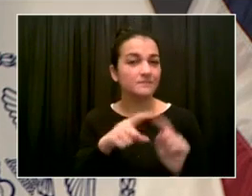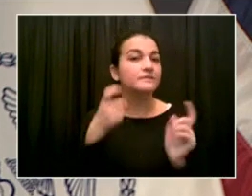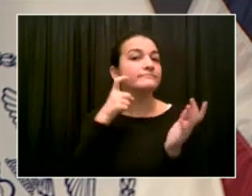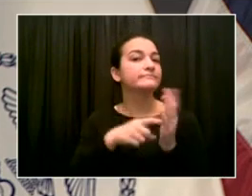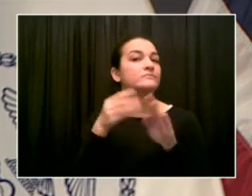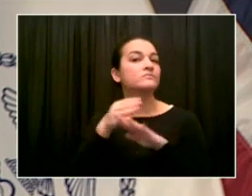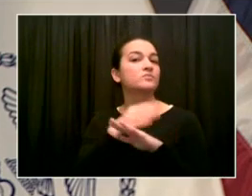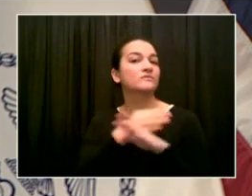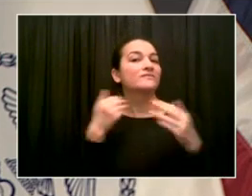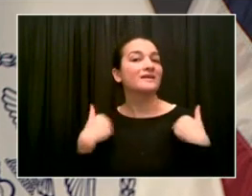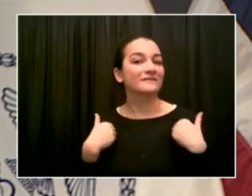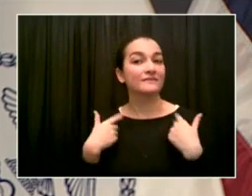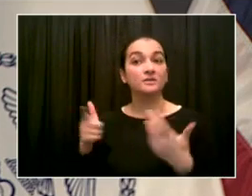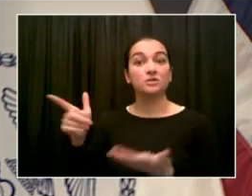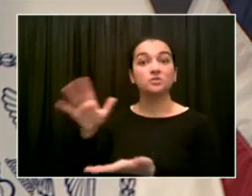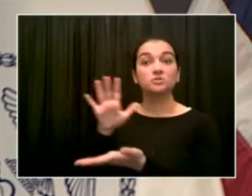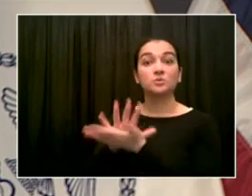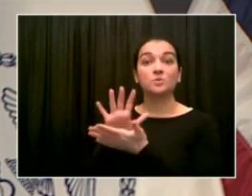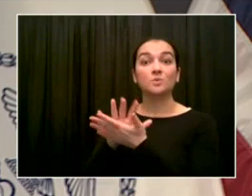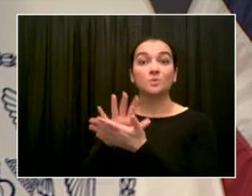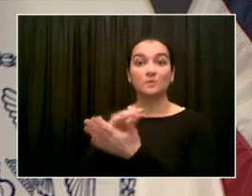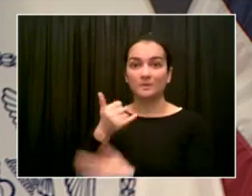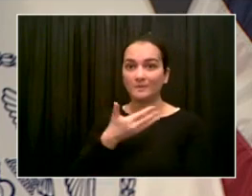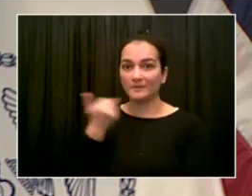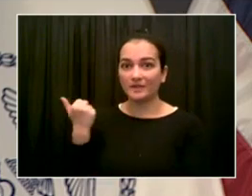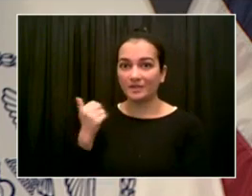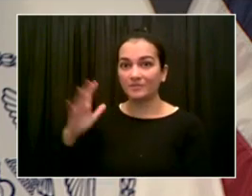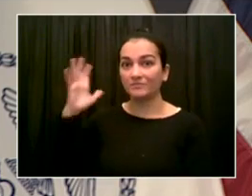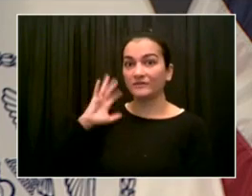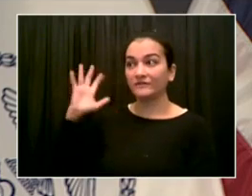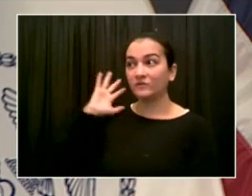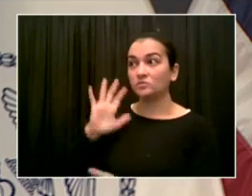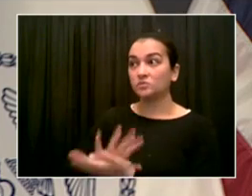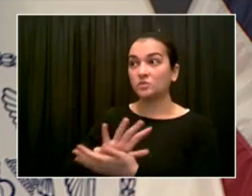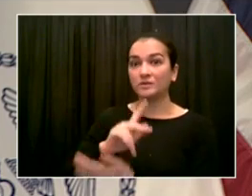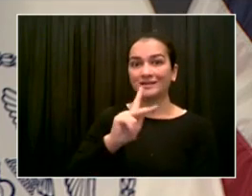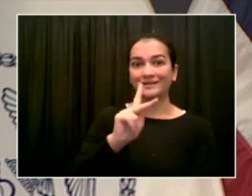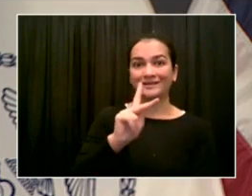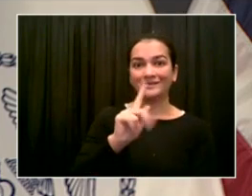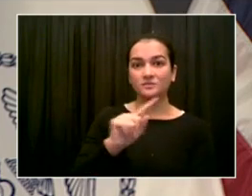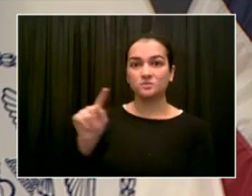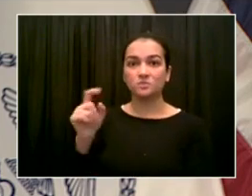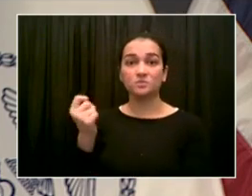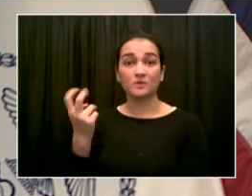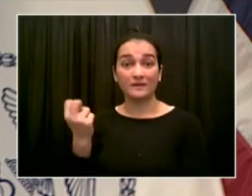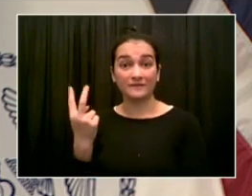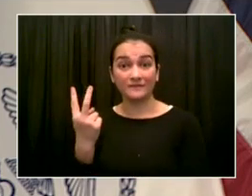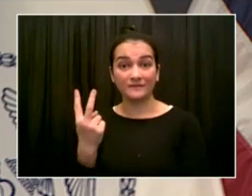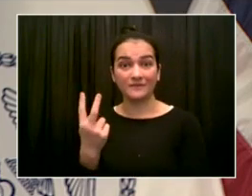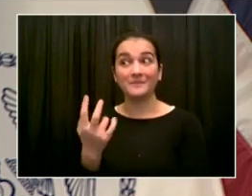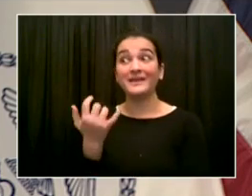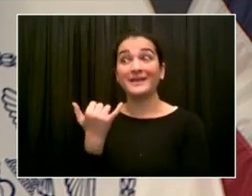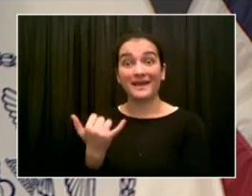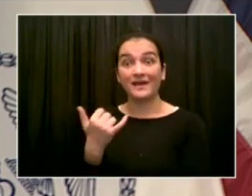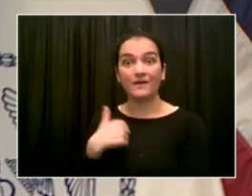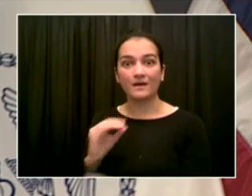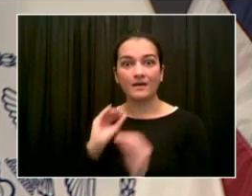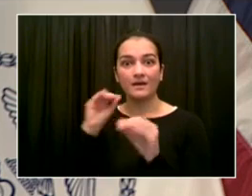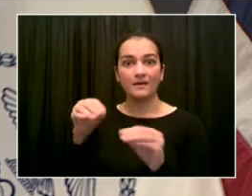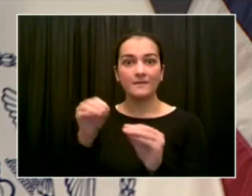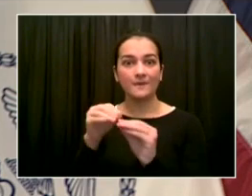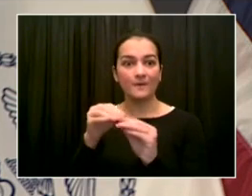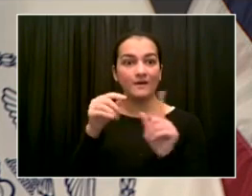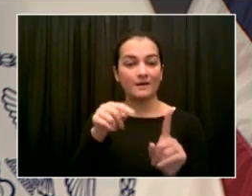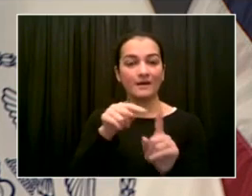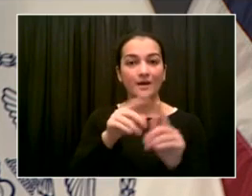we've proven that you can give families a lot more, whether it's in terms of education or affordable housing or even